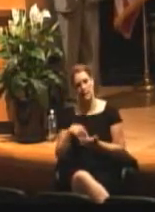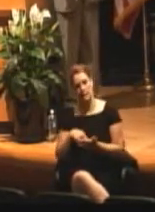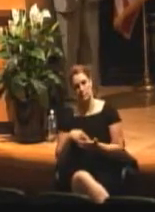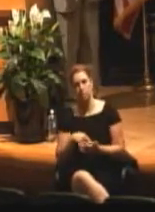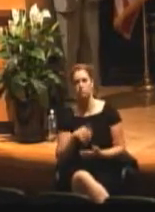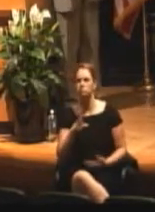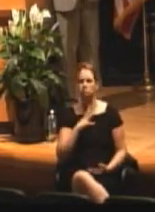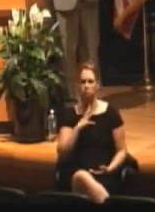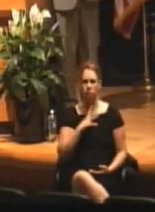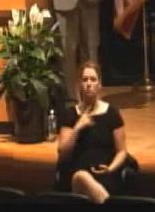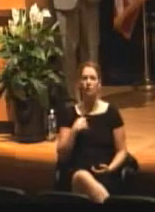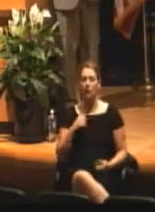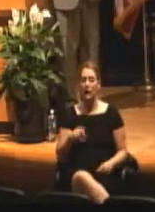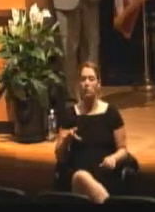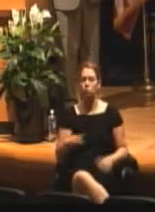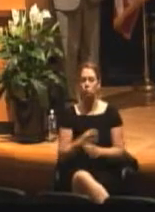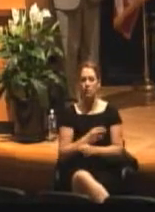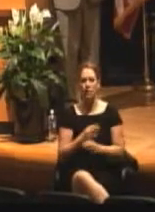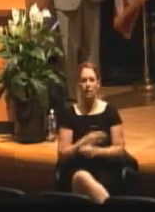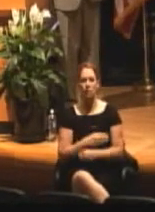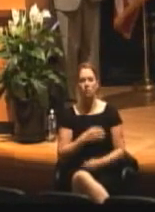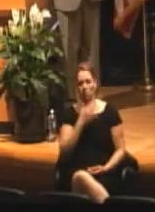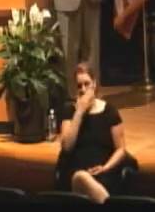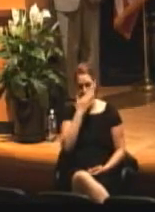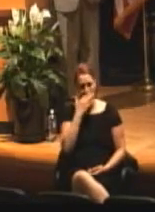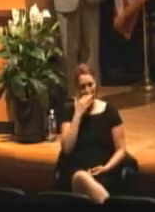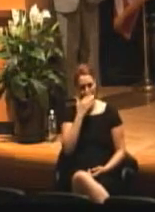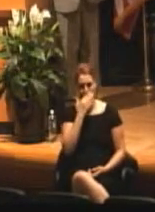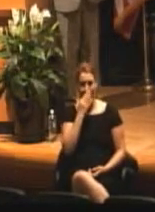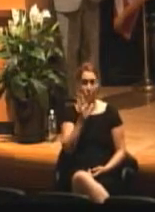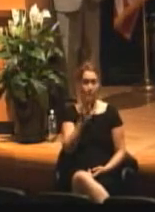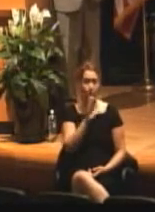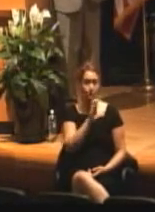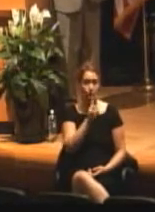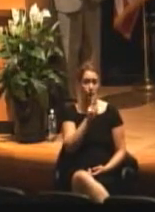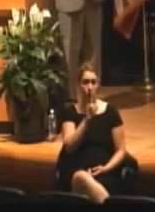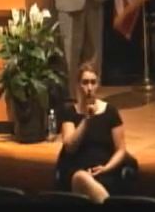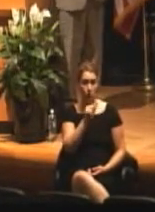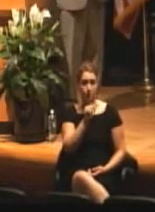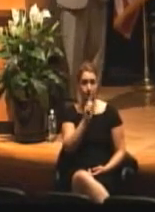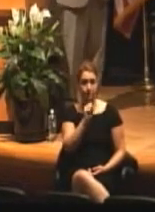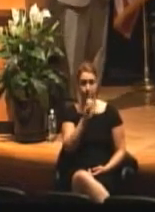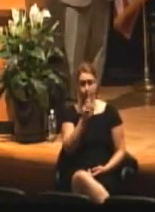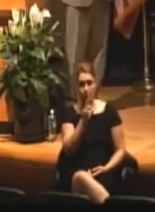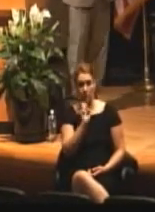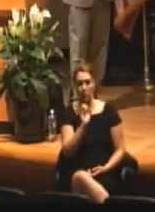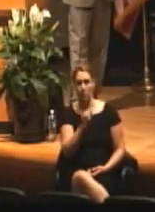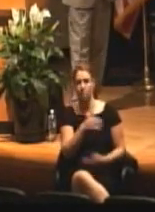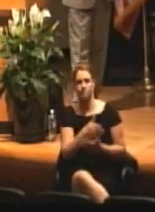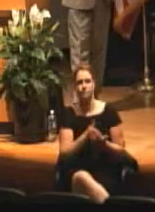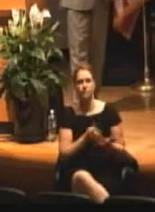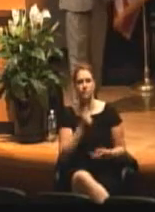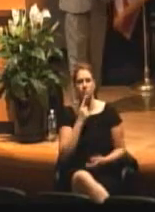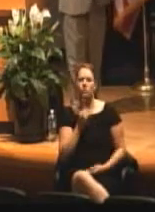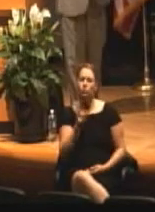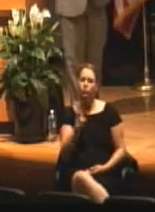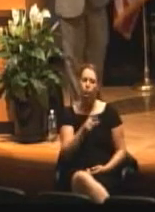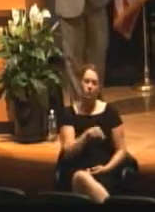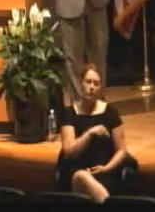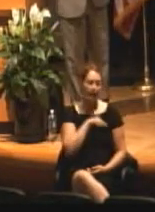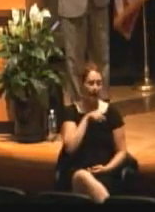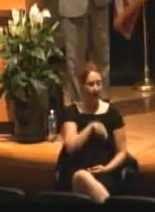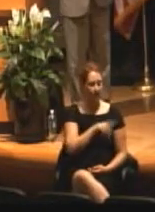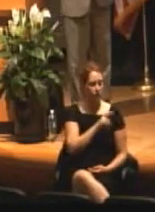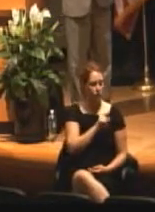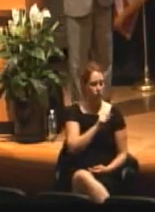for. But that credit score is that is that piece that would plug in and say, well, you'd qualify for it at this rate or this particular